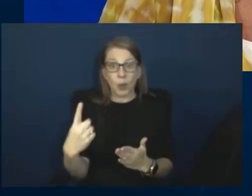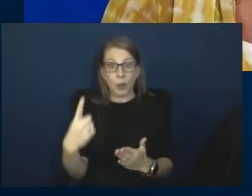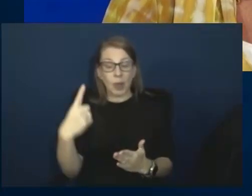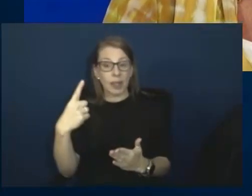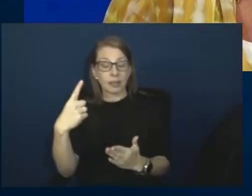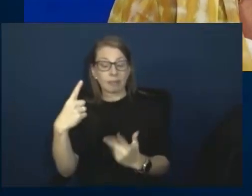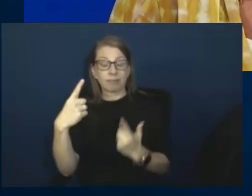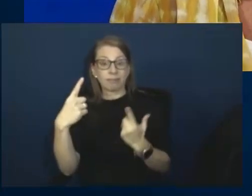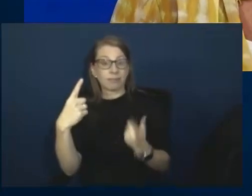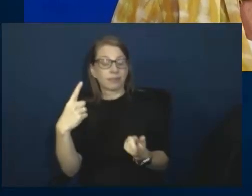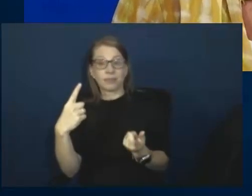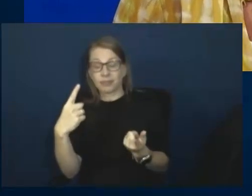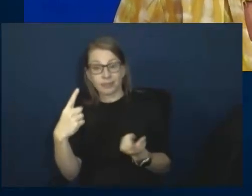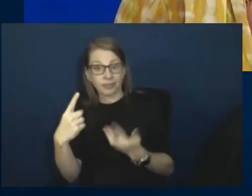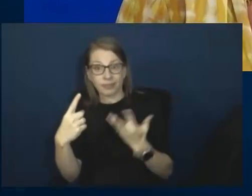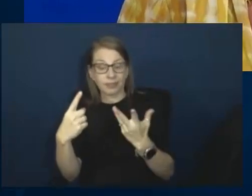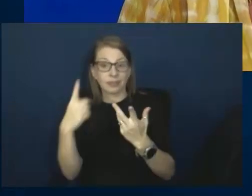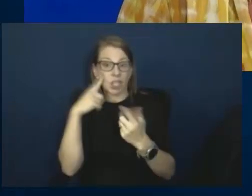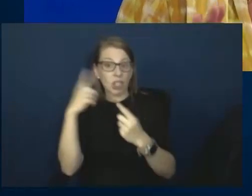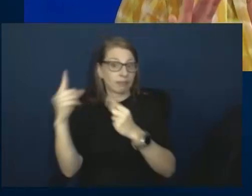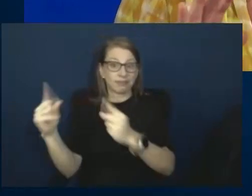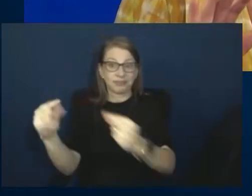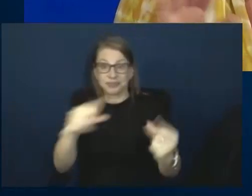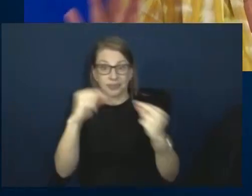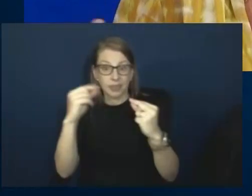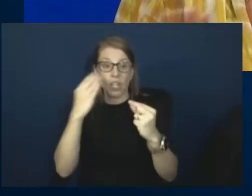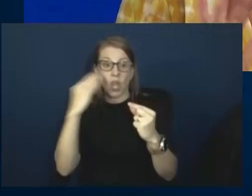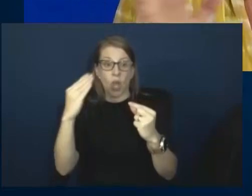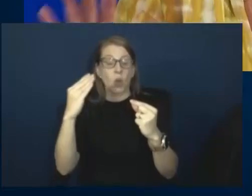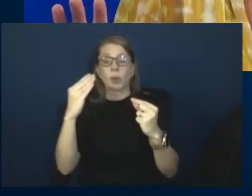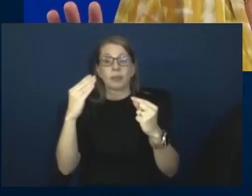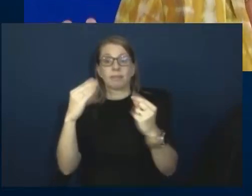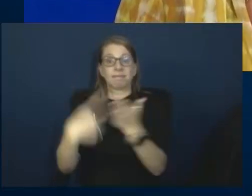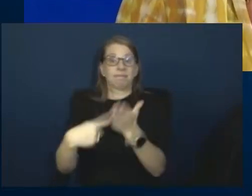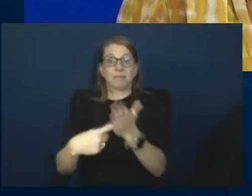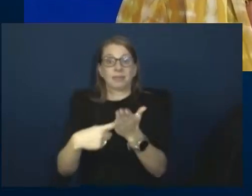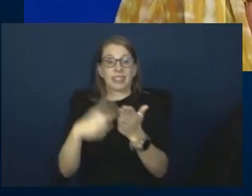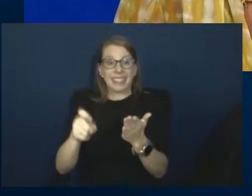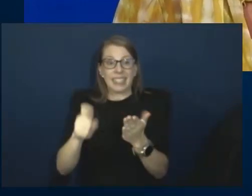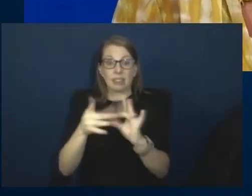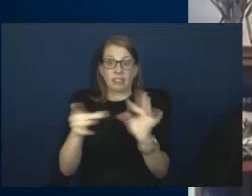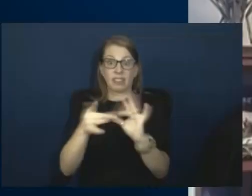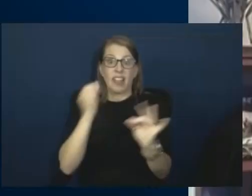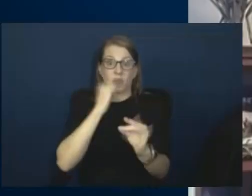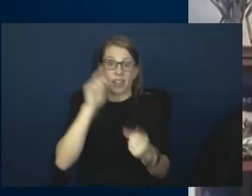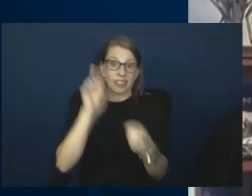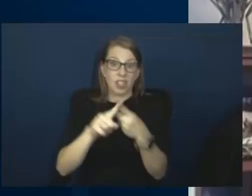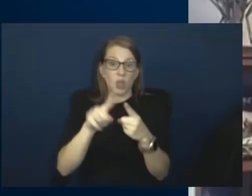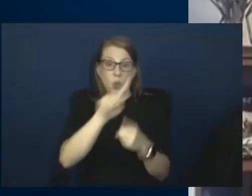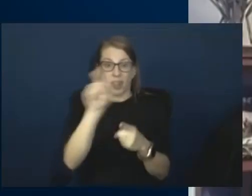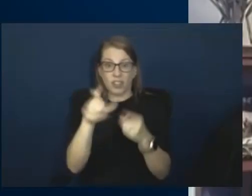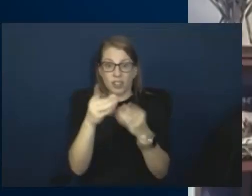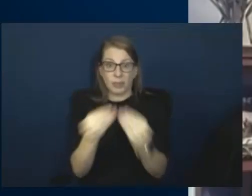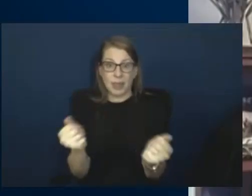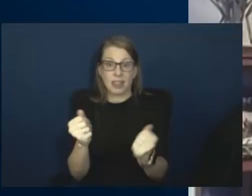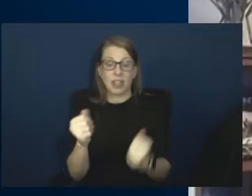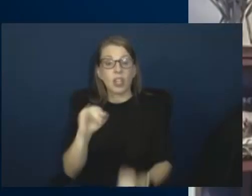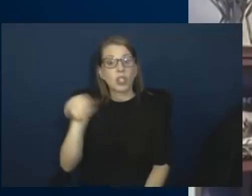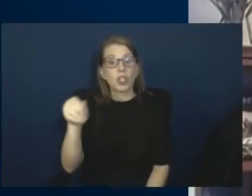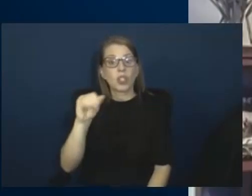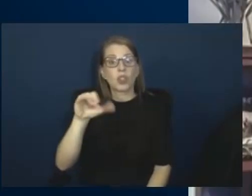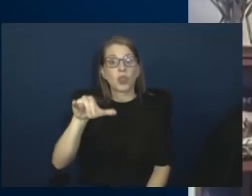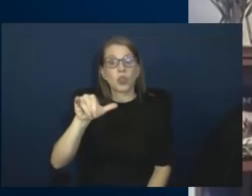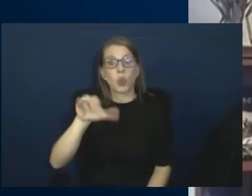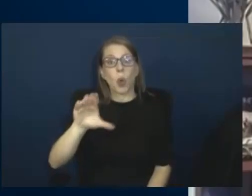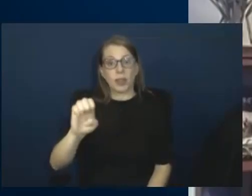who heard it from another person. So we know that it's out there. So I think we probably need to say it every day until the question goes away. So Joyce wants to know, because we were talking about